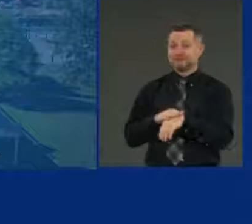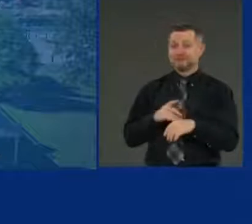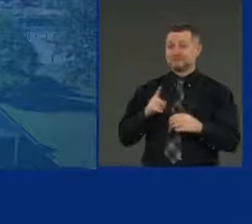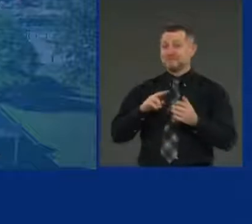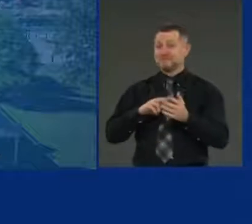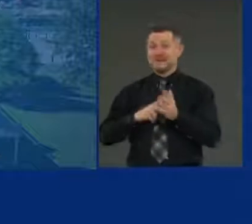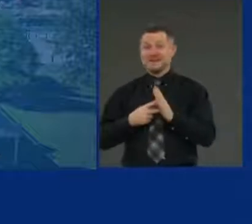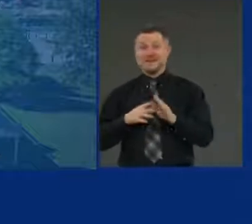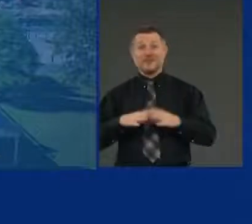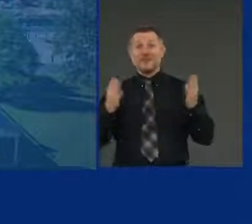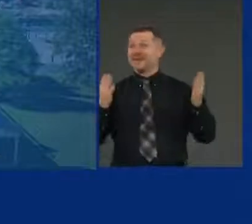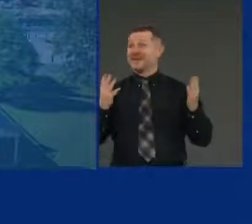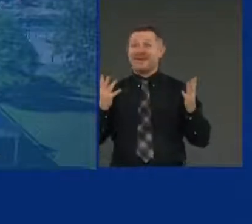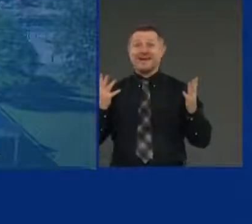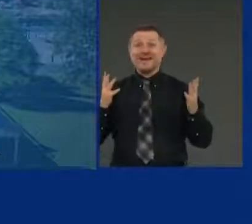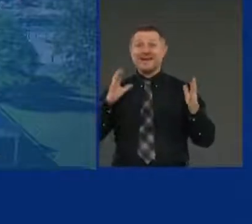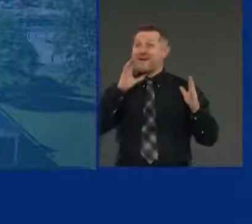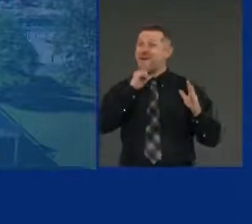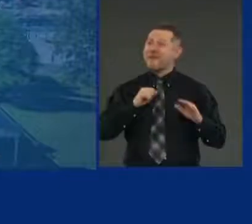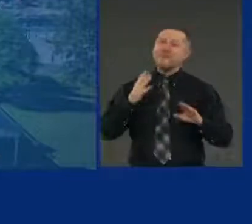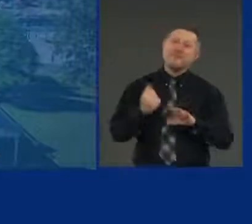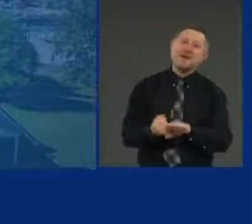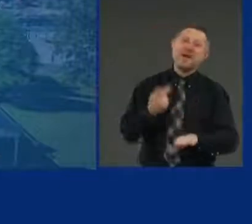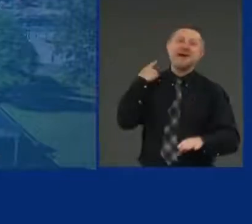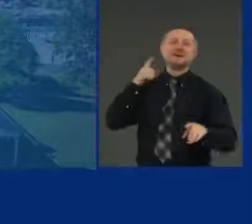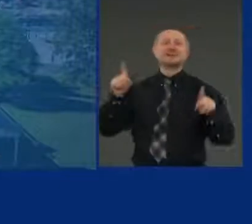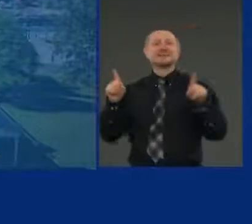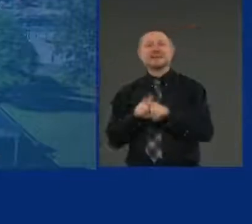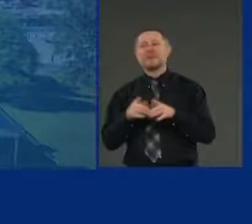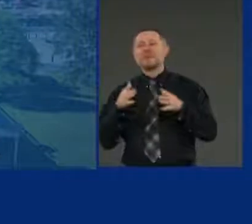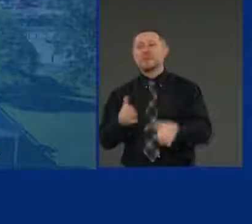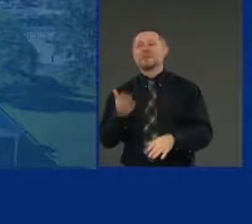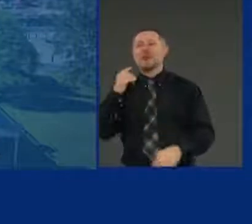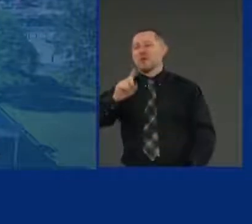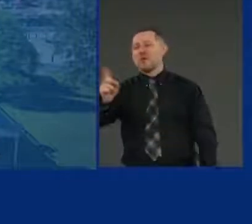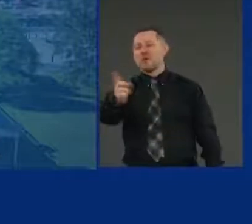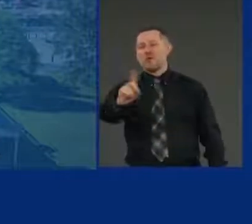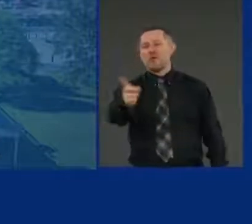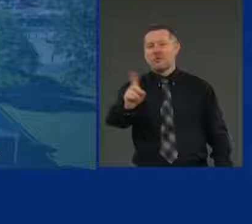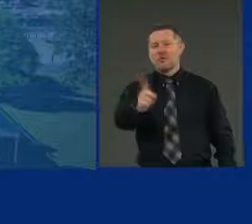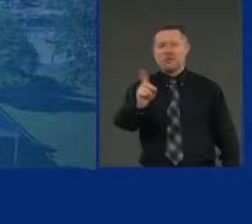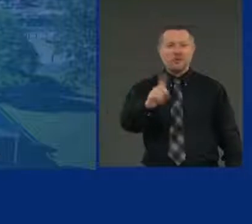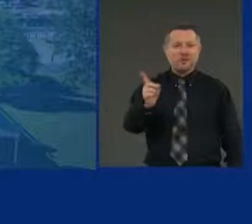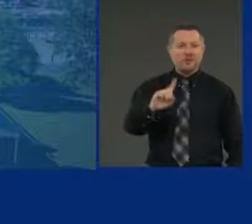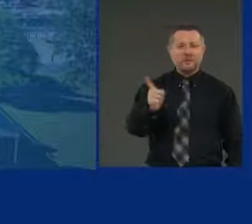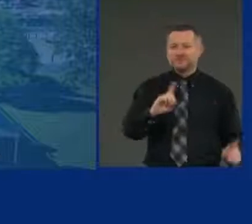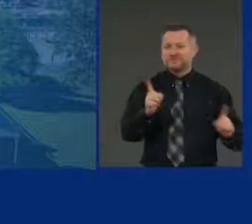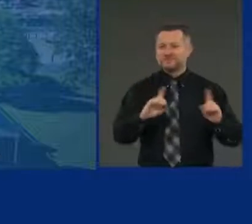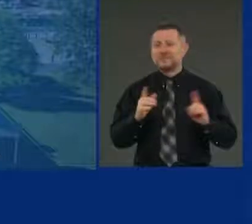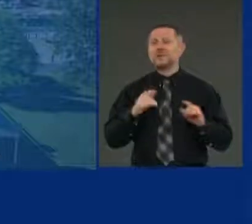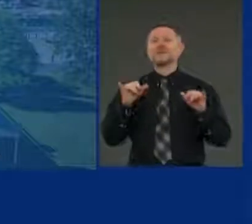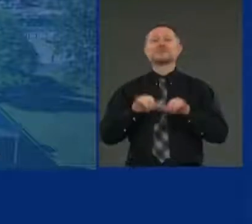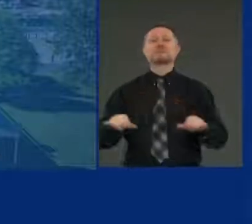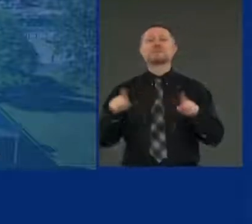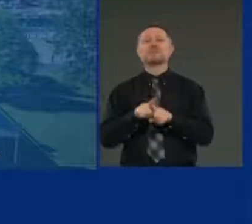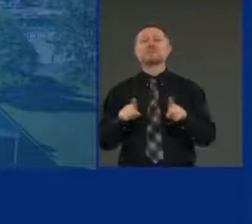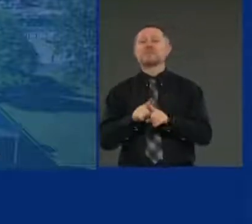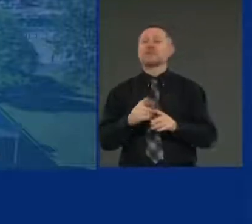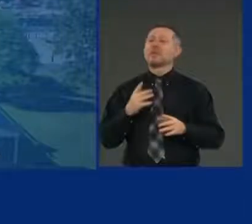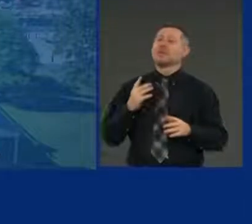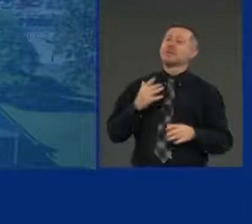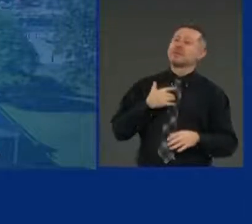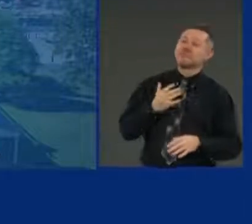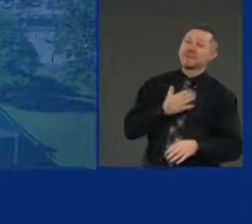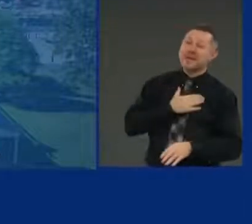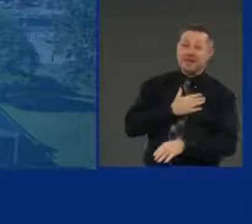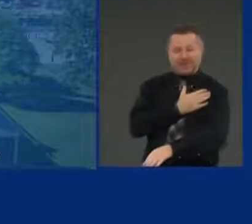reopening does not mean we're going back to the way things were. Life is not about going back. Nobody goes back. We